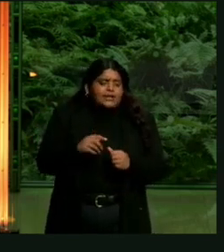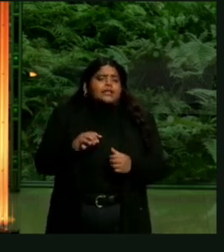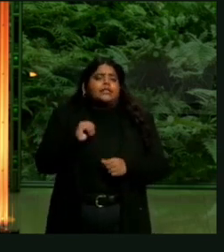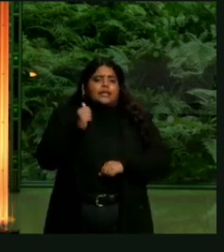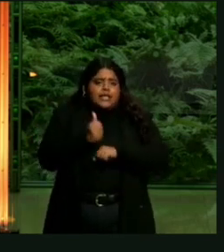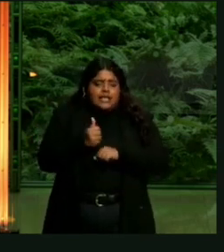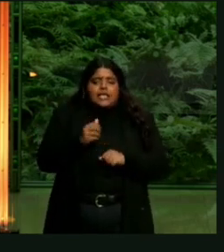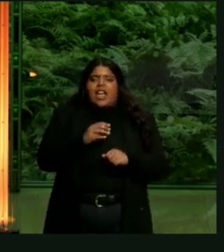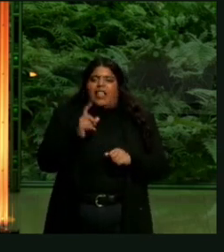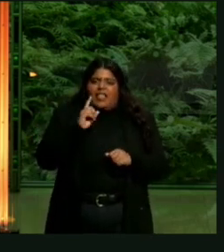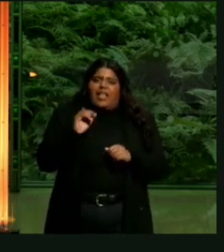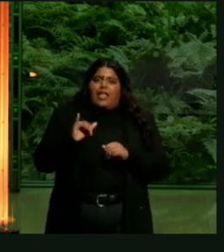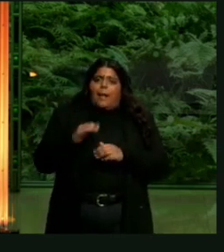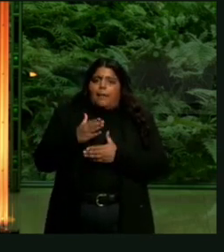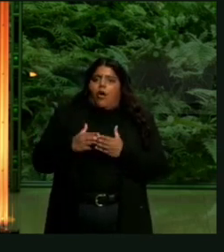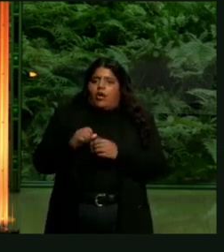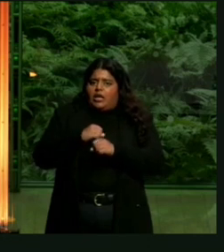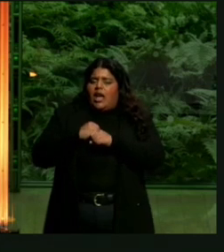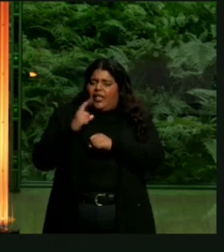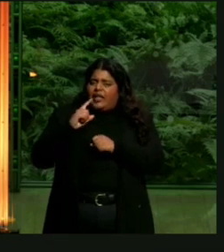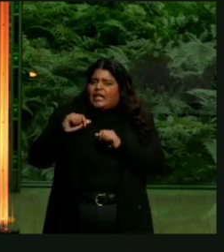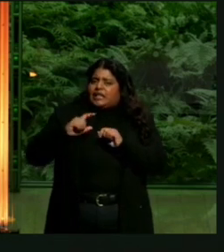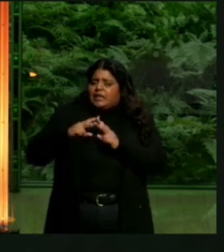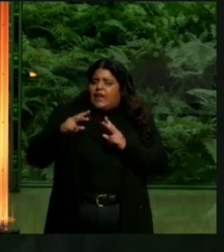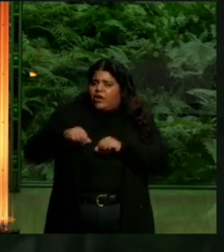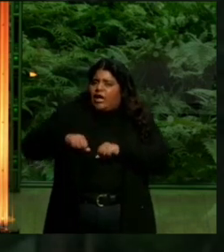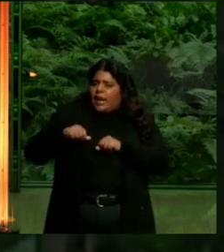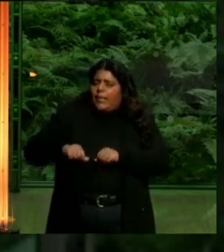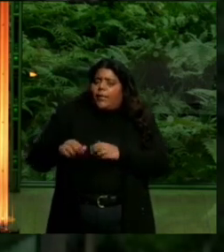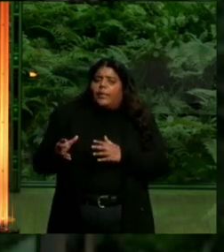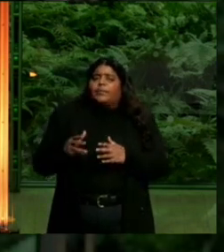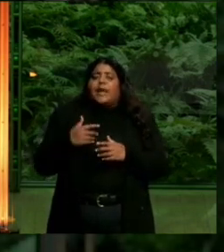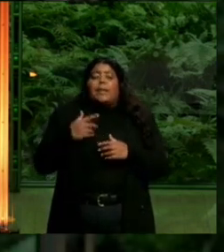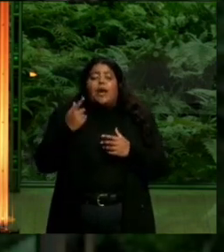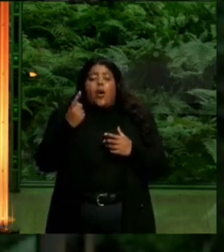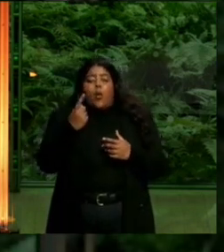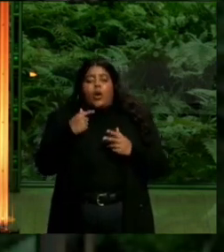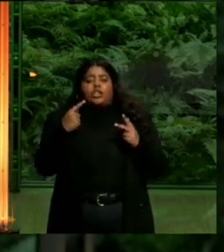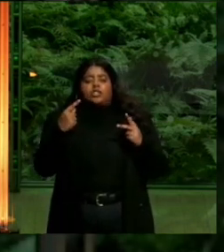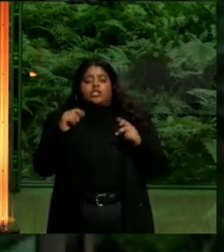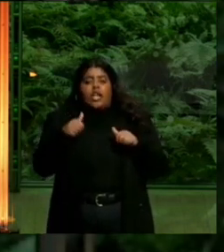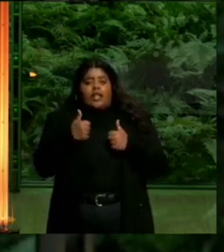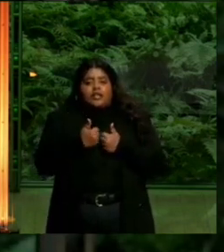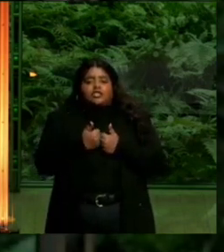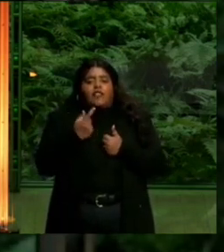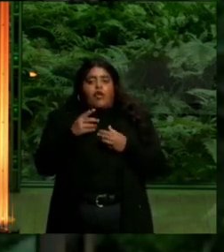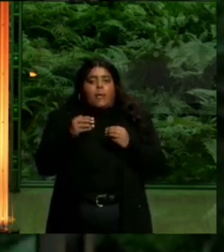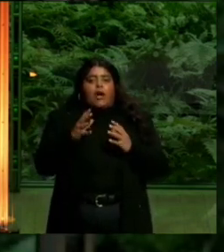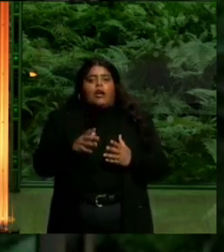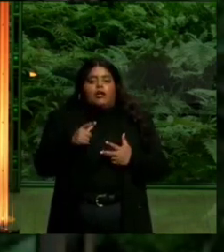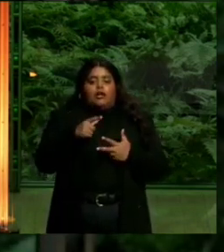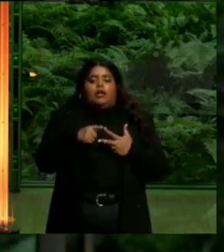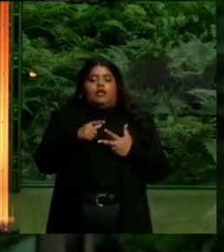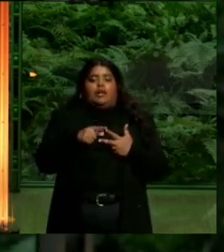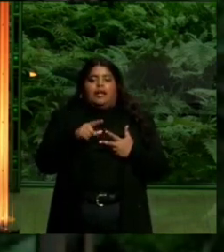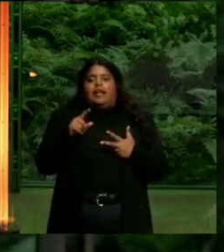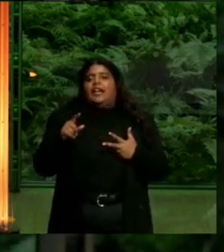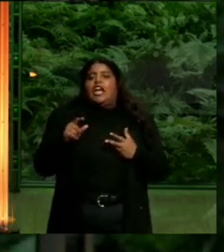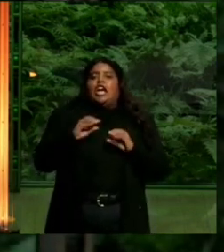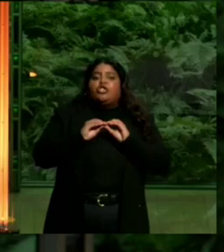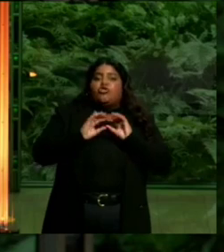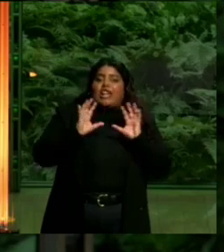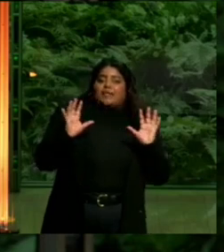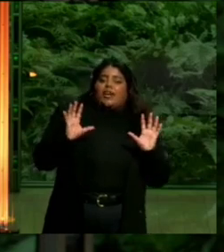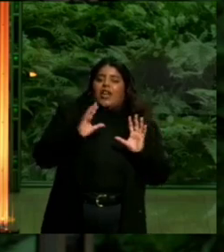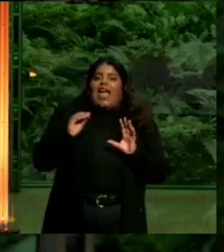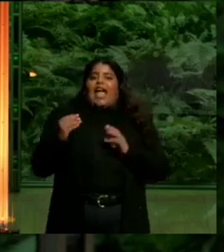secure. And I think that this is very doable. The part that gets tricky for us marketers is the second one. transparency and accountability. So if